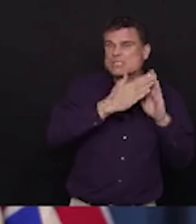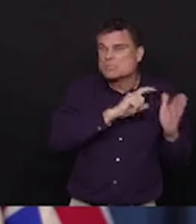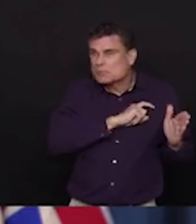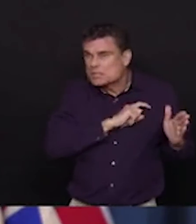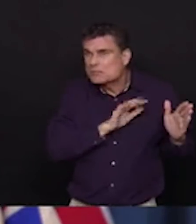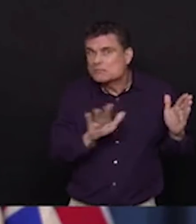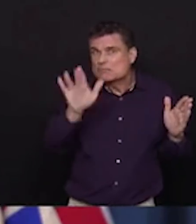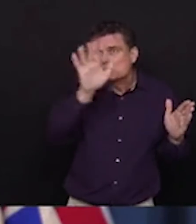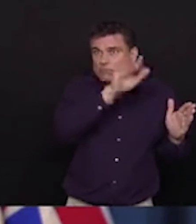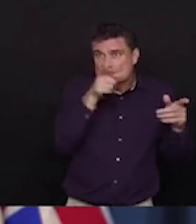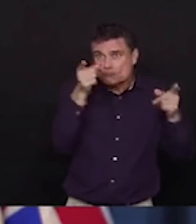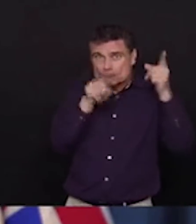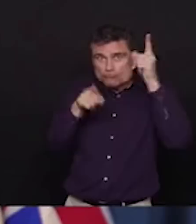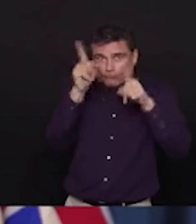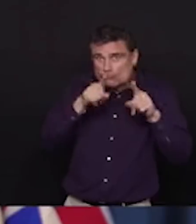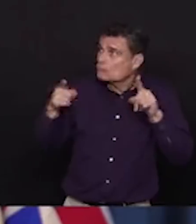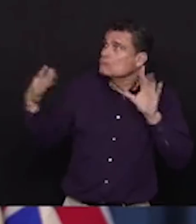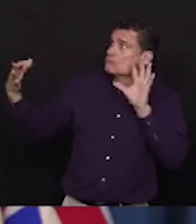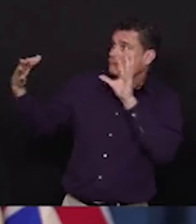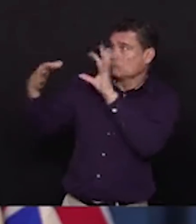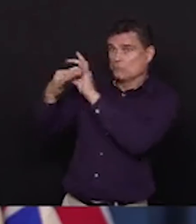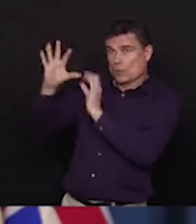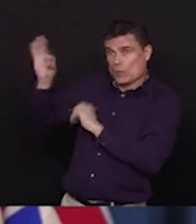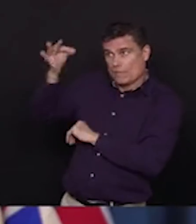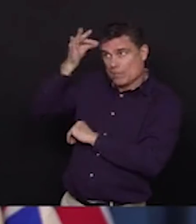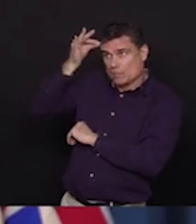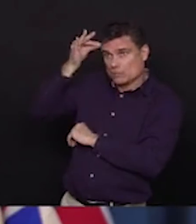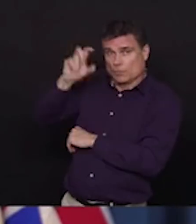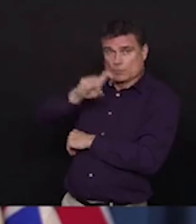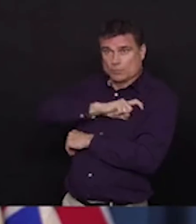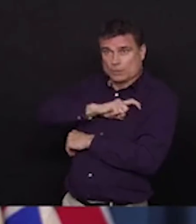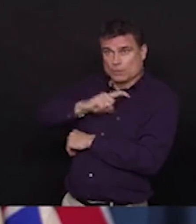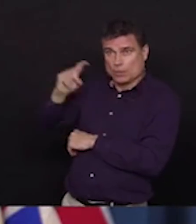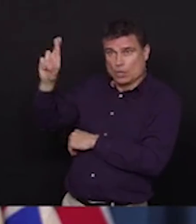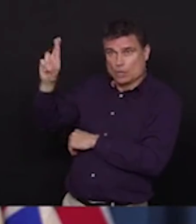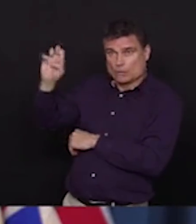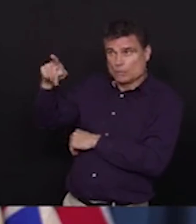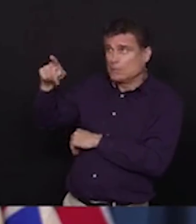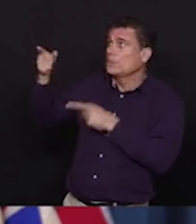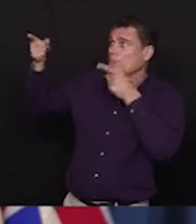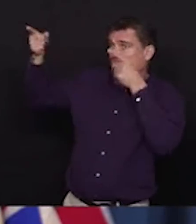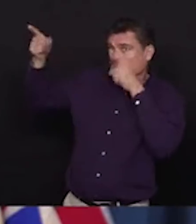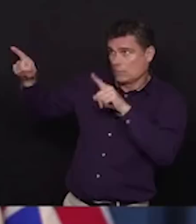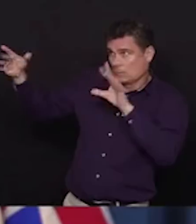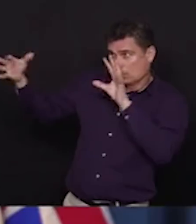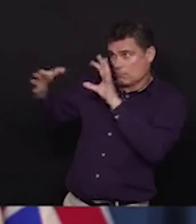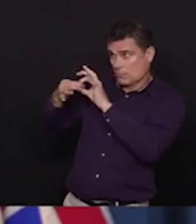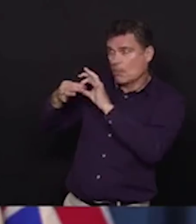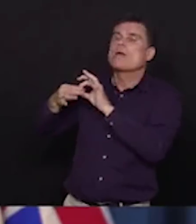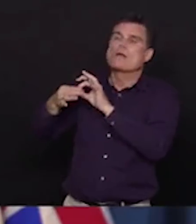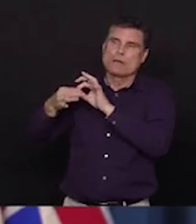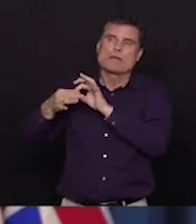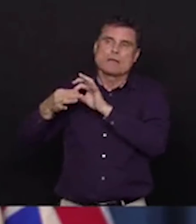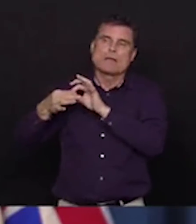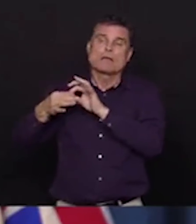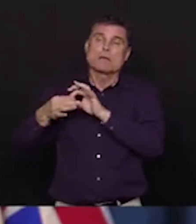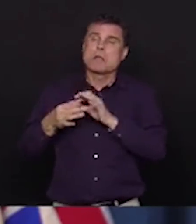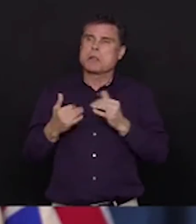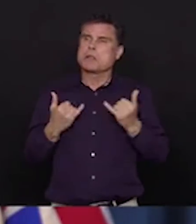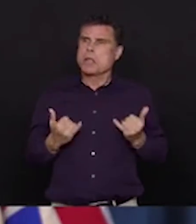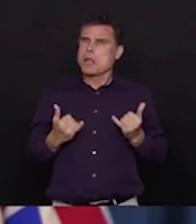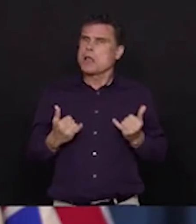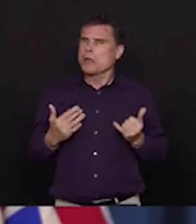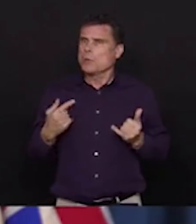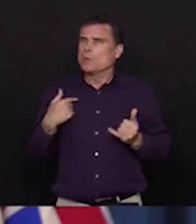enforcement guideline that now should be helpful for communities across the province, and how we, where